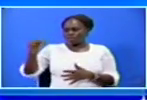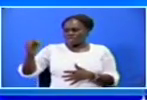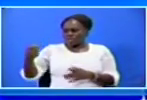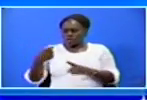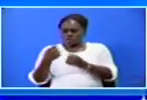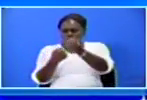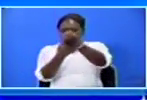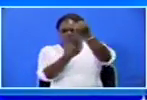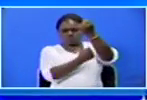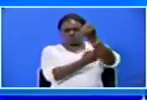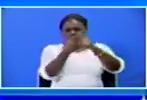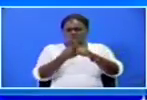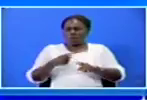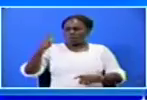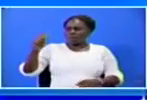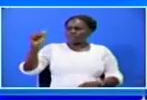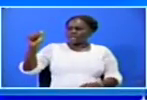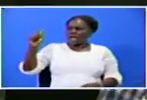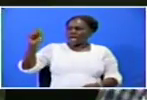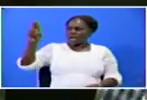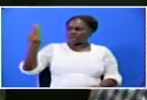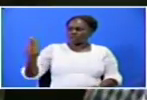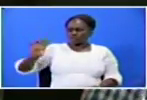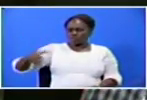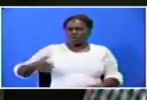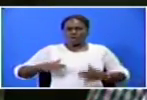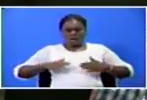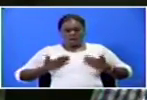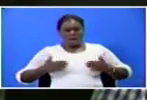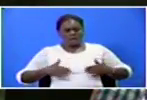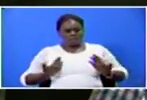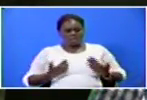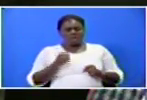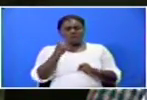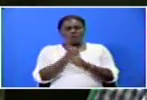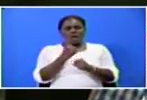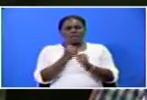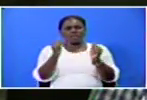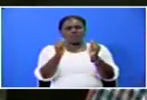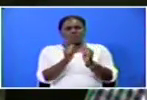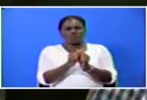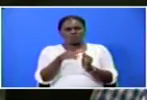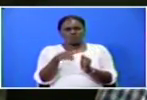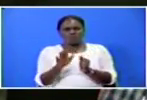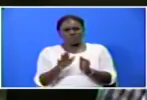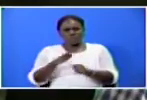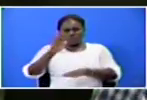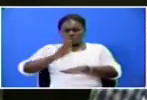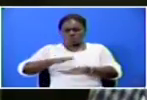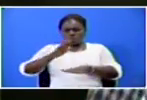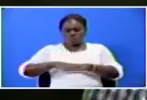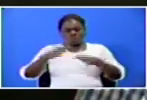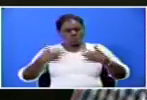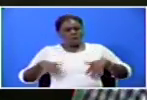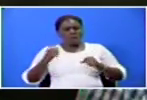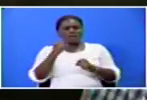sponsorship from Tatu City. We're very pleased to be working with the Shamas, who are doing a tremendous job